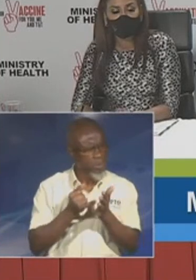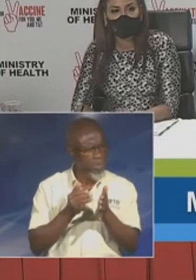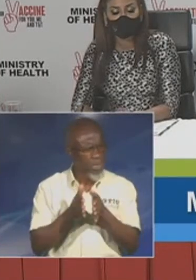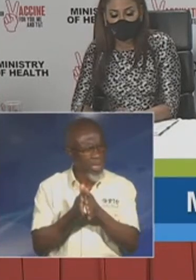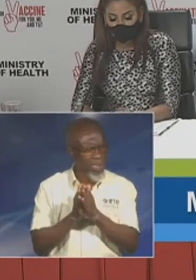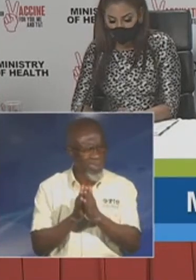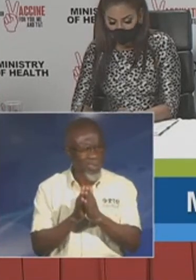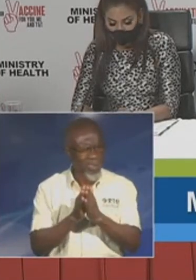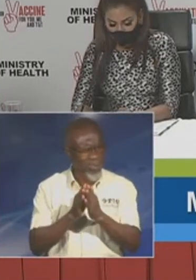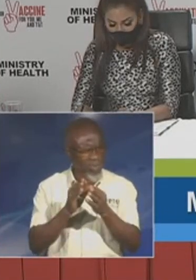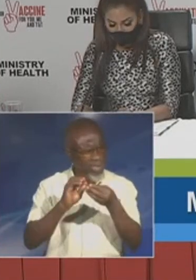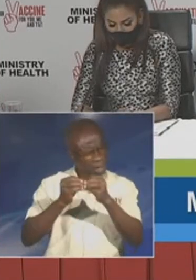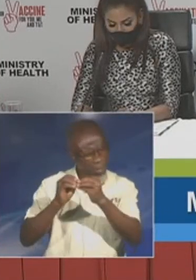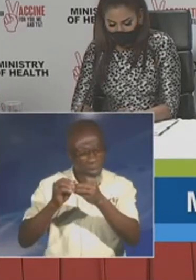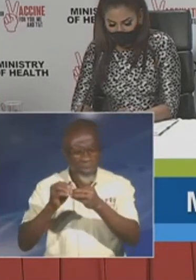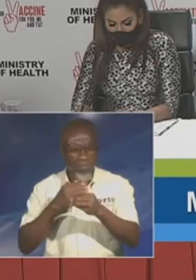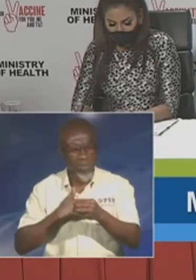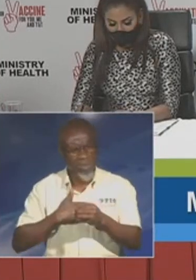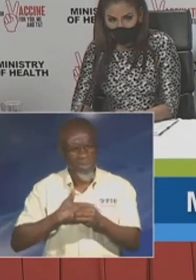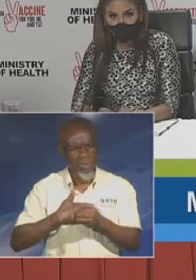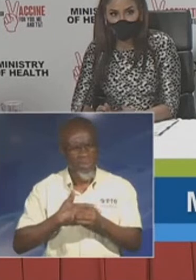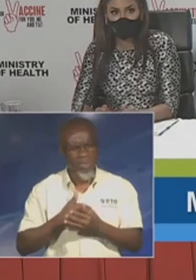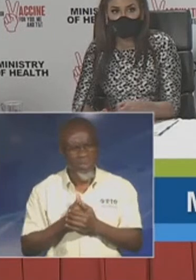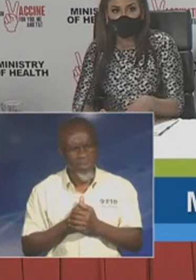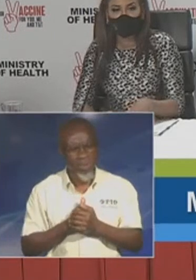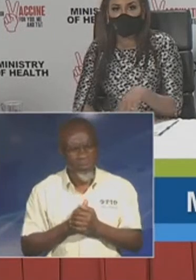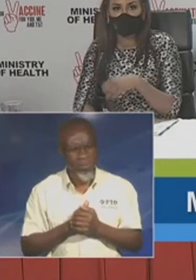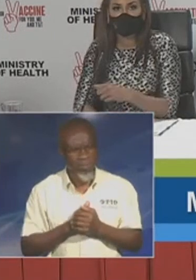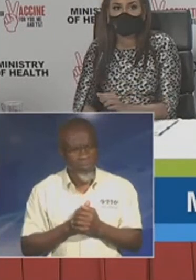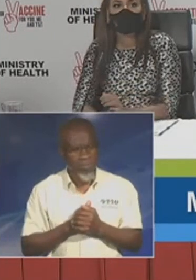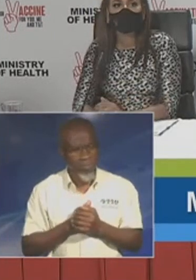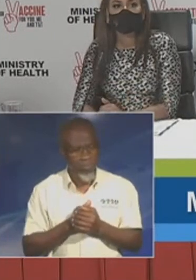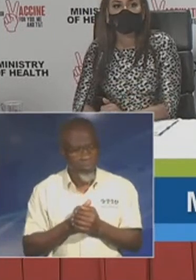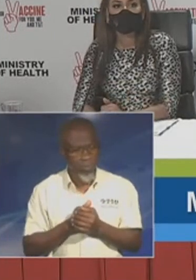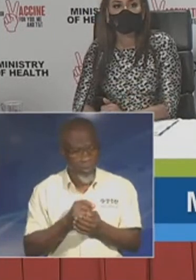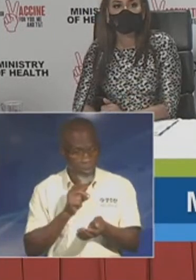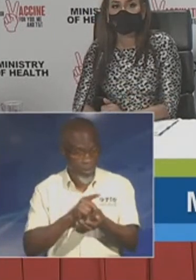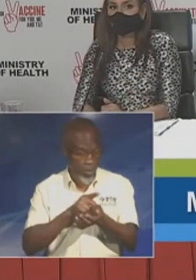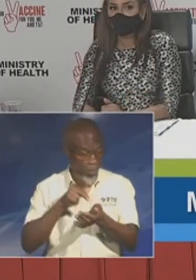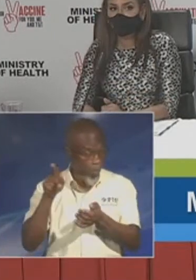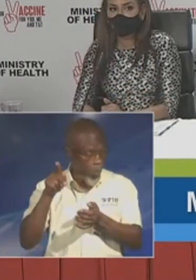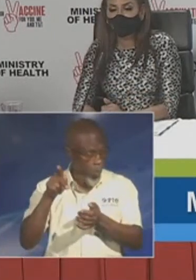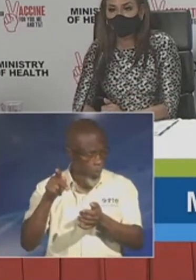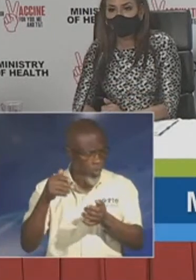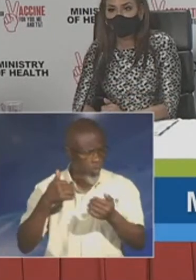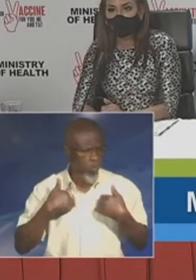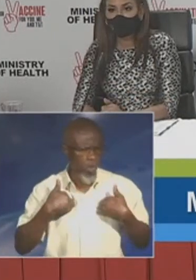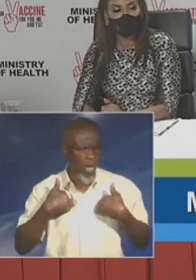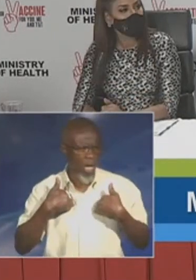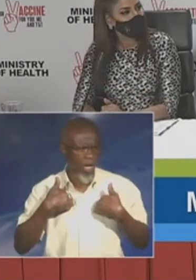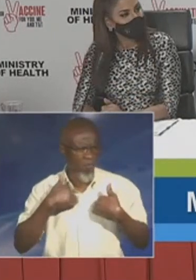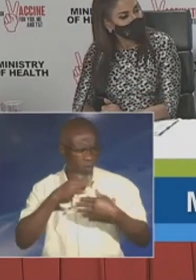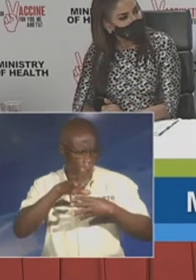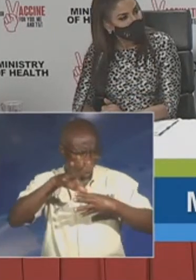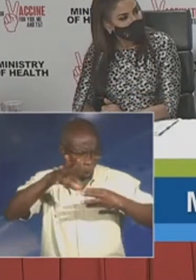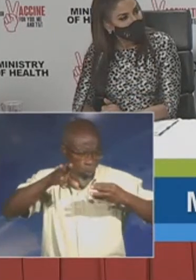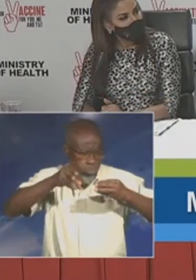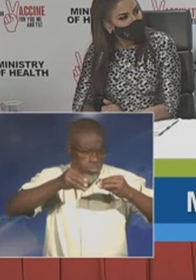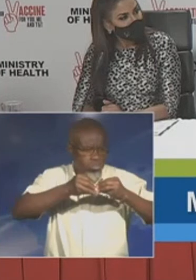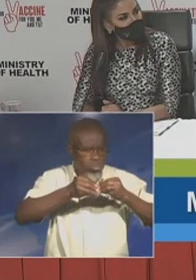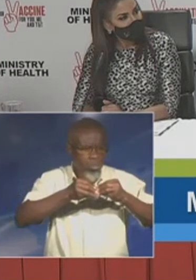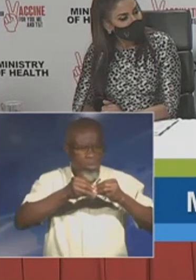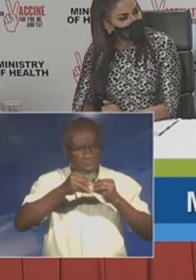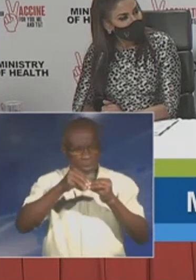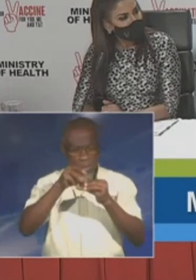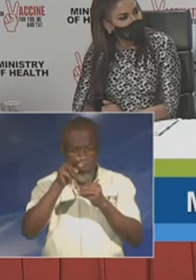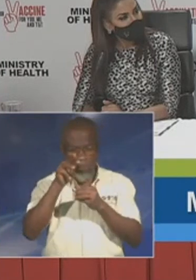stats. Dr. Paul, would you have any information of the total missing cases of those who may have died,